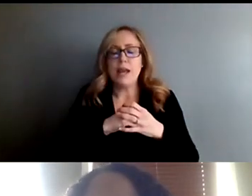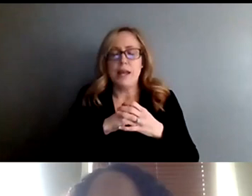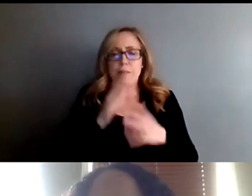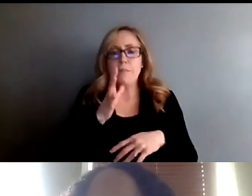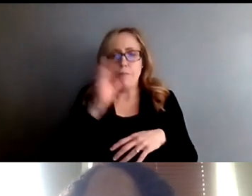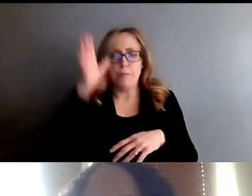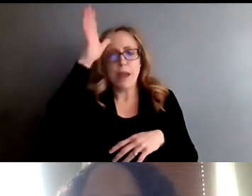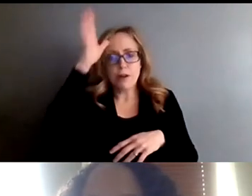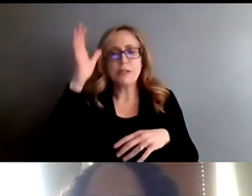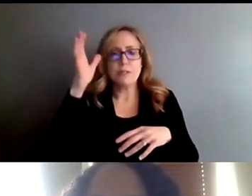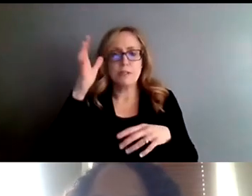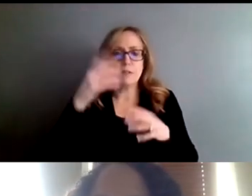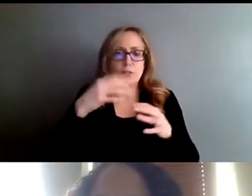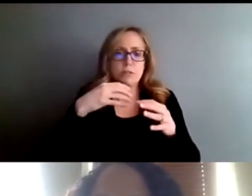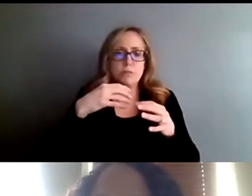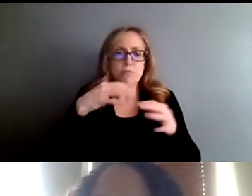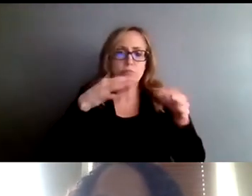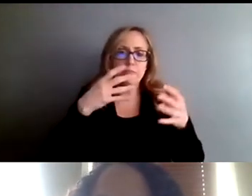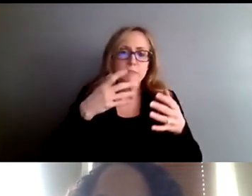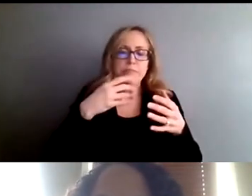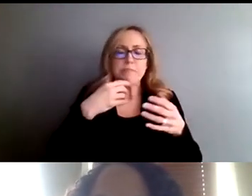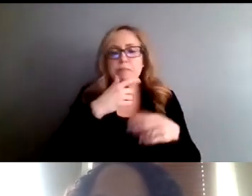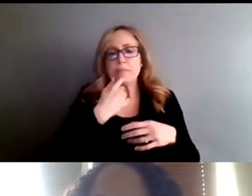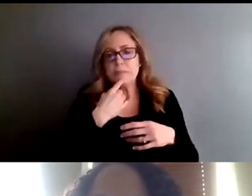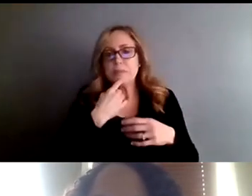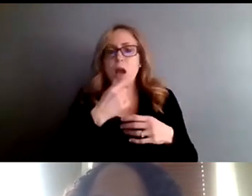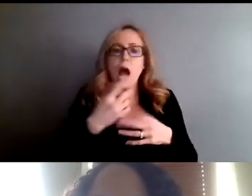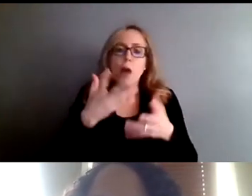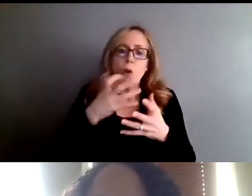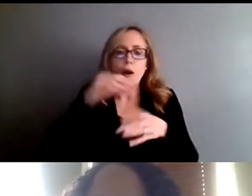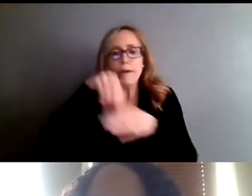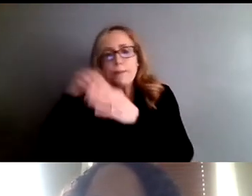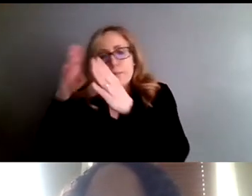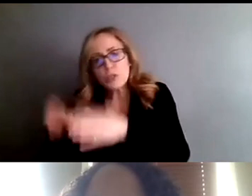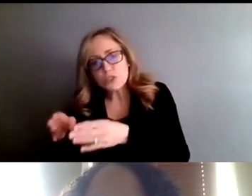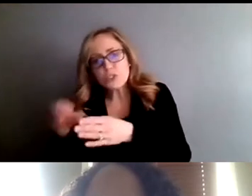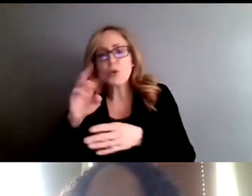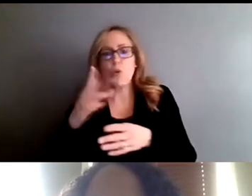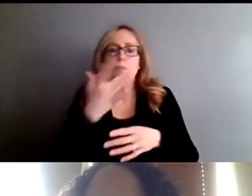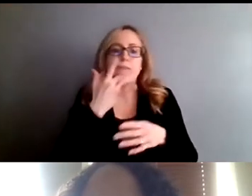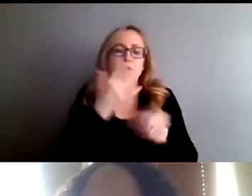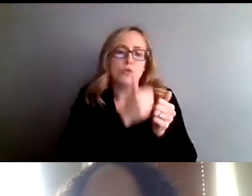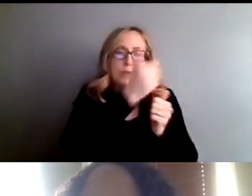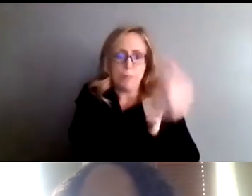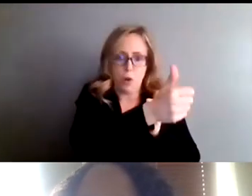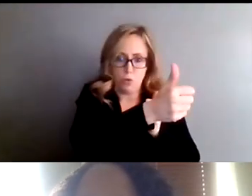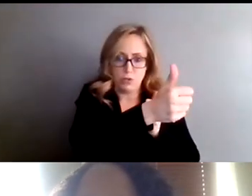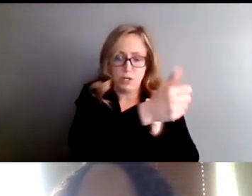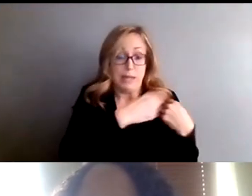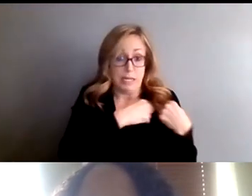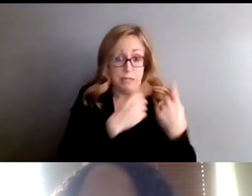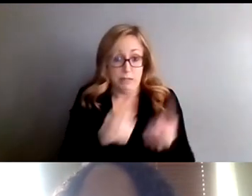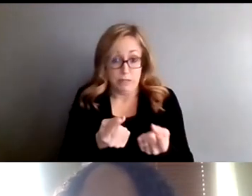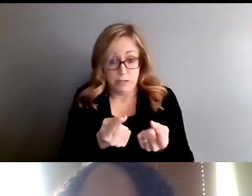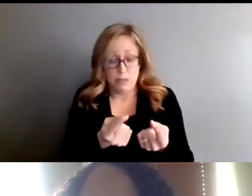gave some indication of whether they wanted to explore the in-person options or remain remote for the rest of the year. Since that time, some